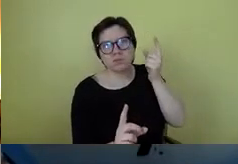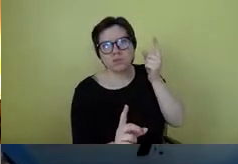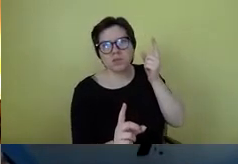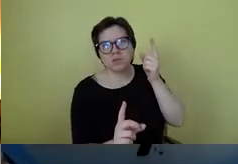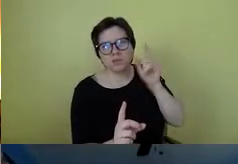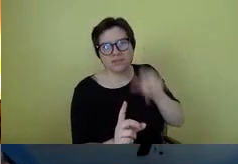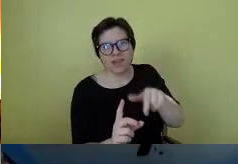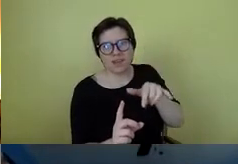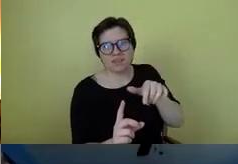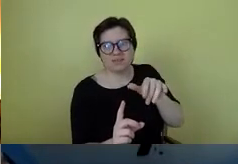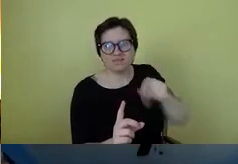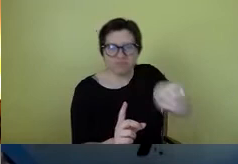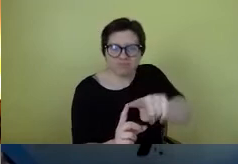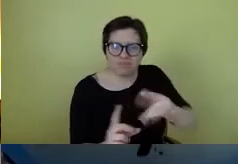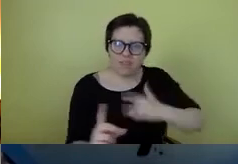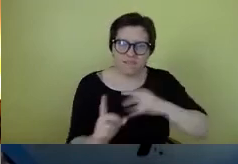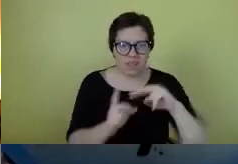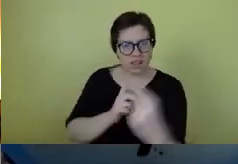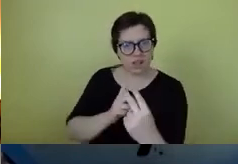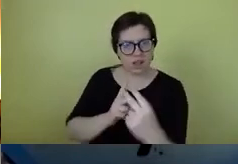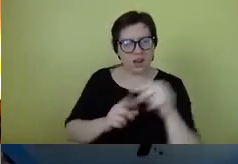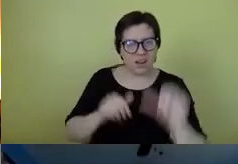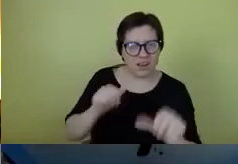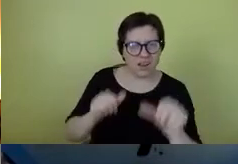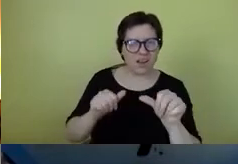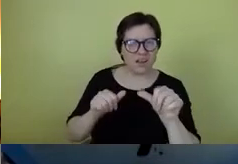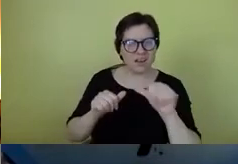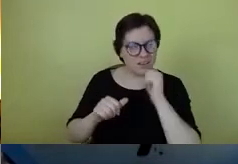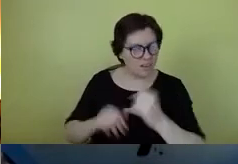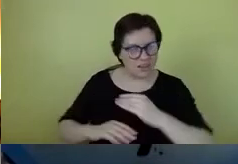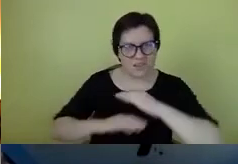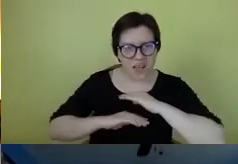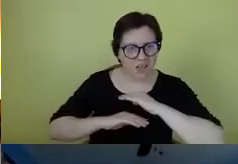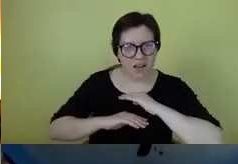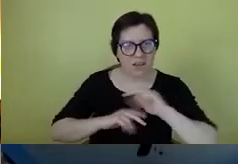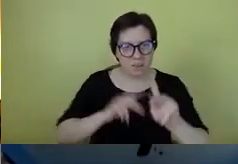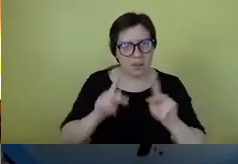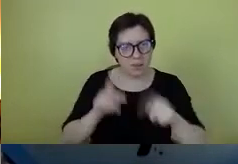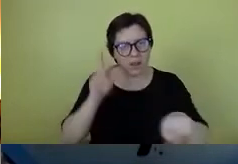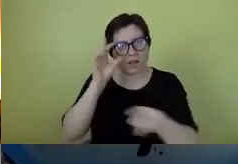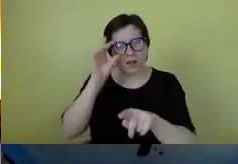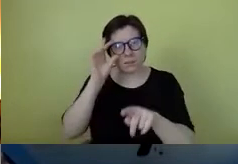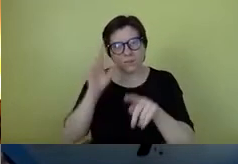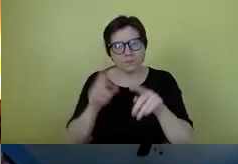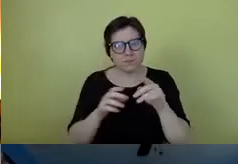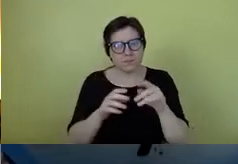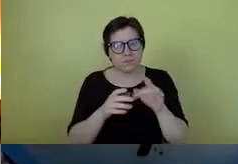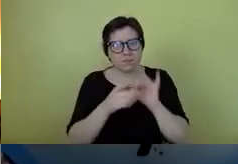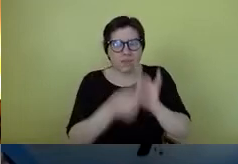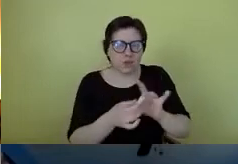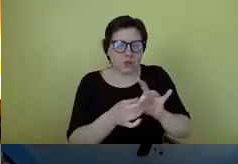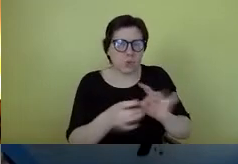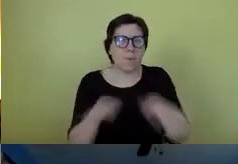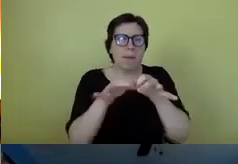the uneasiness and the lack of satisfaction that people have with live streaming.